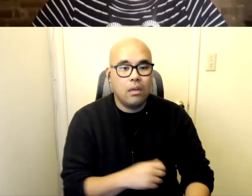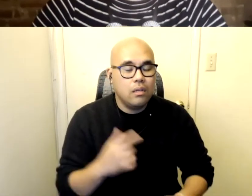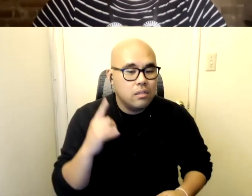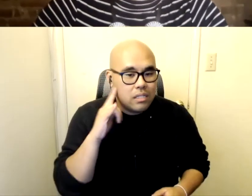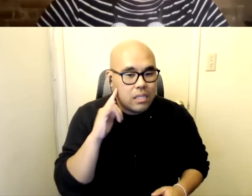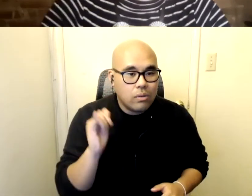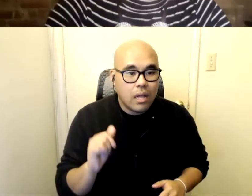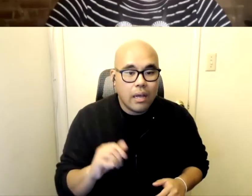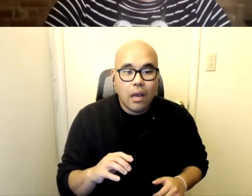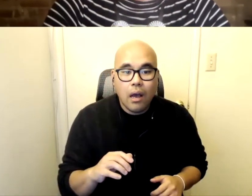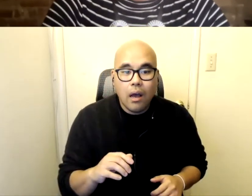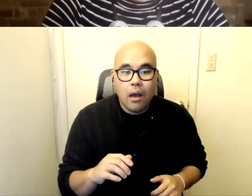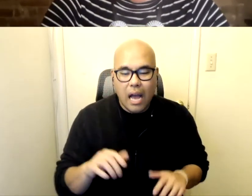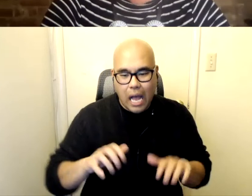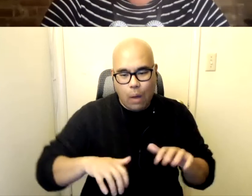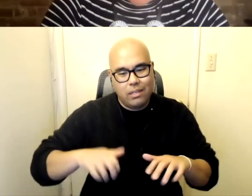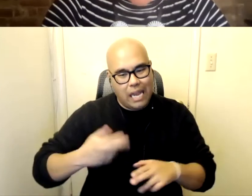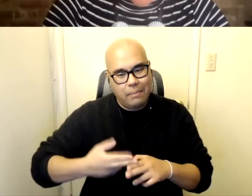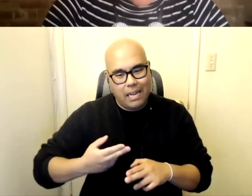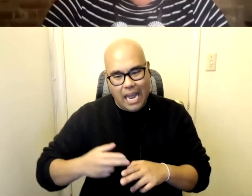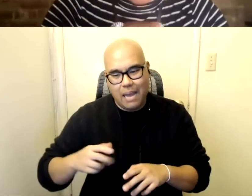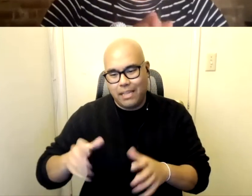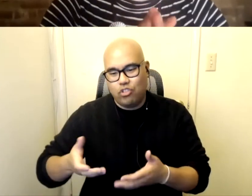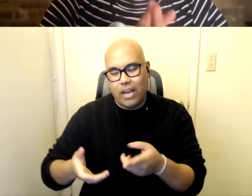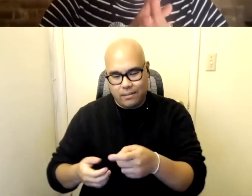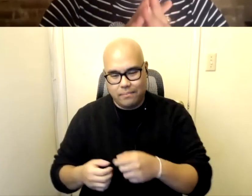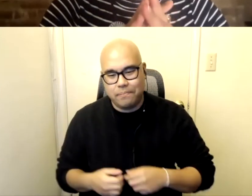Lee Luan. I'll type the name in.